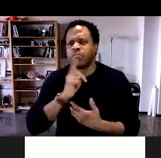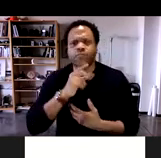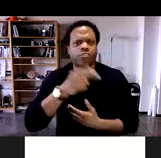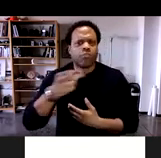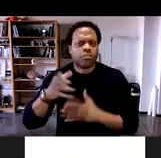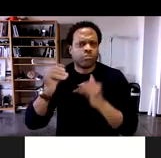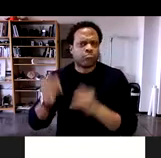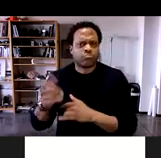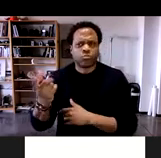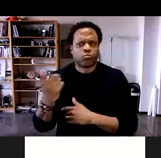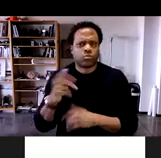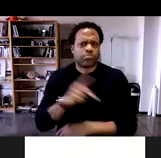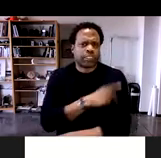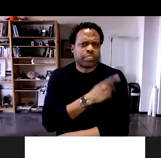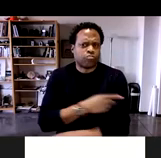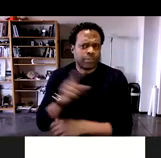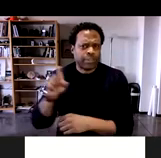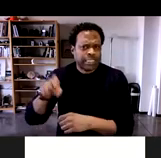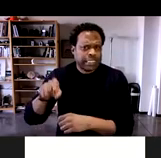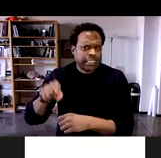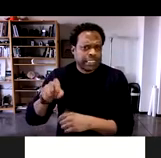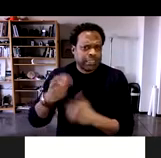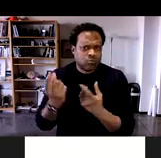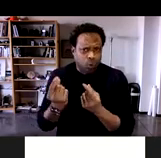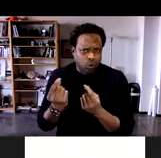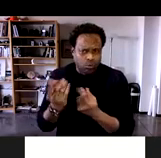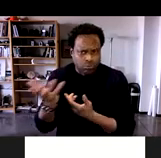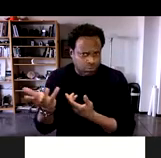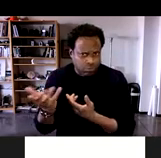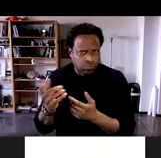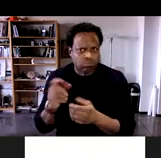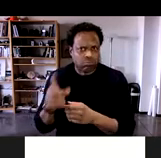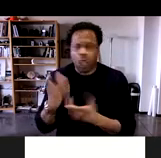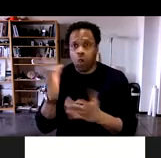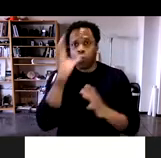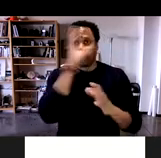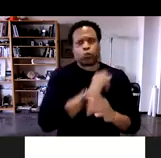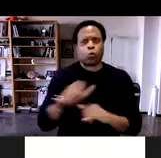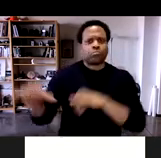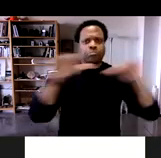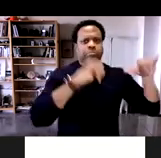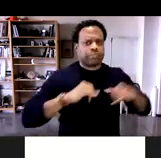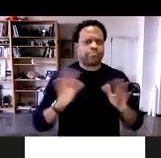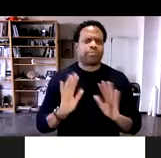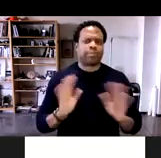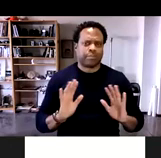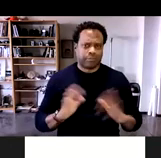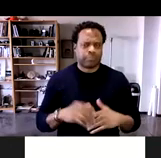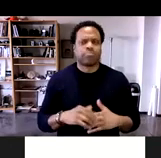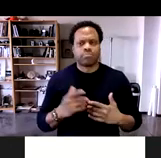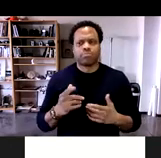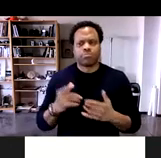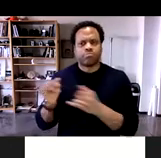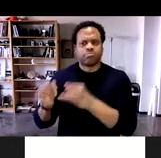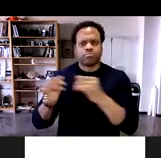The important thing is you can just go ahead and ask the deaf and hard of hearing person or your patient, what do you need from me? What would work best for you? Don't